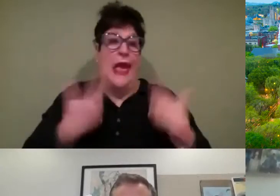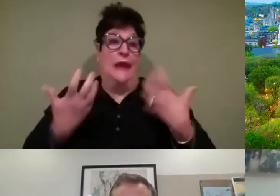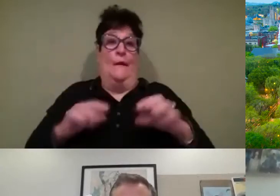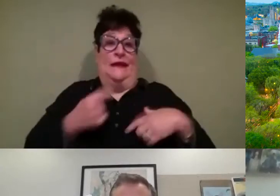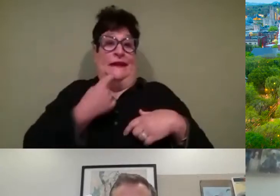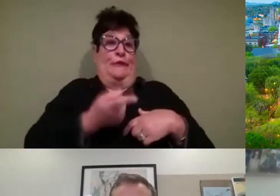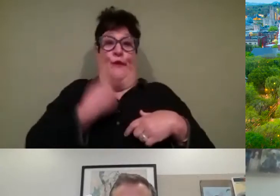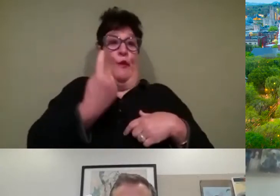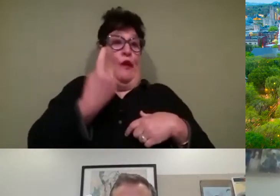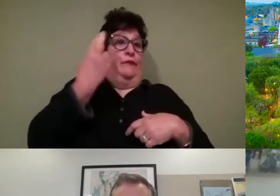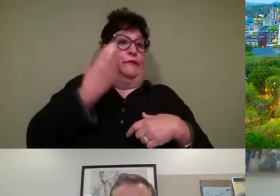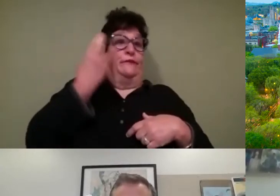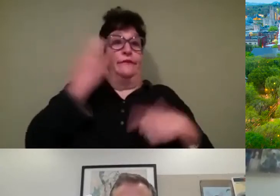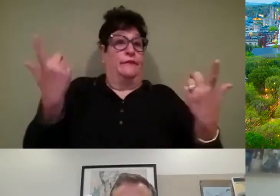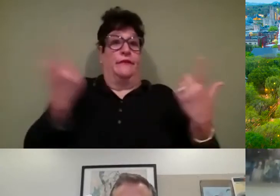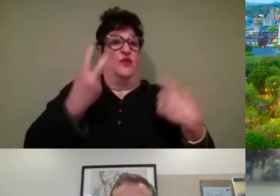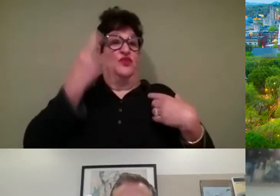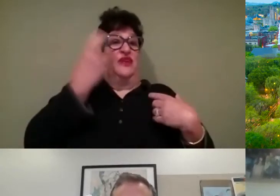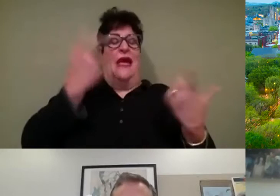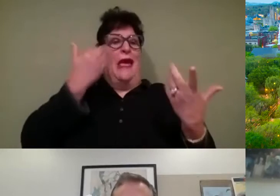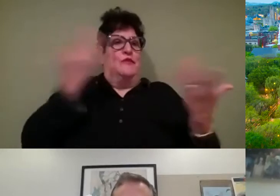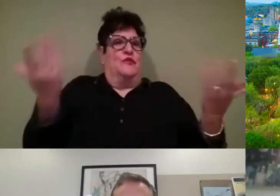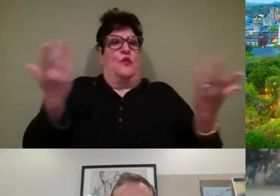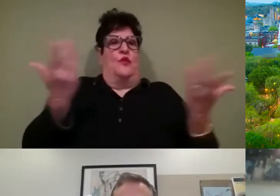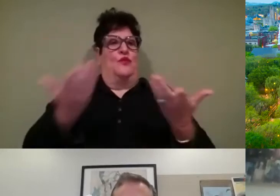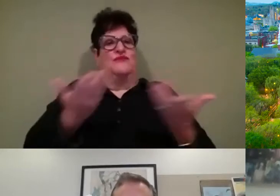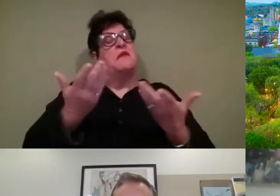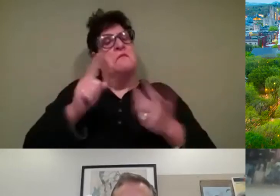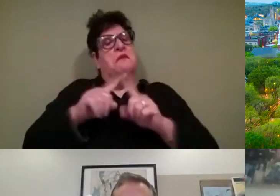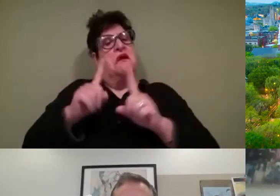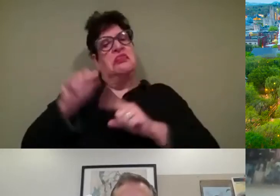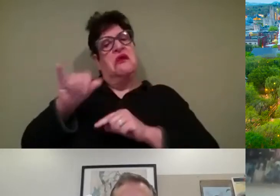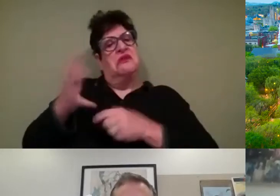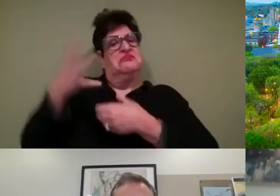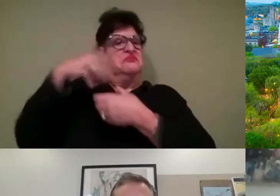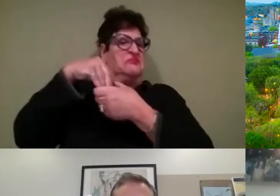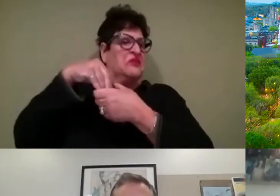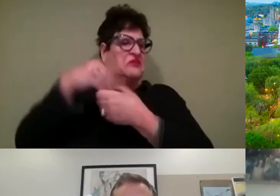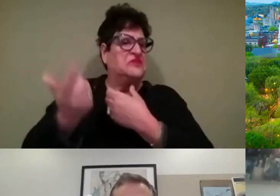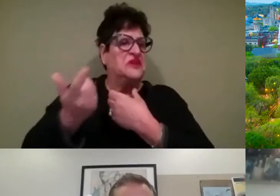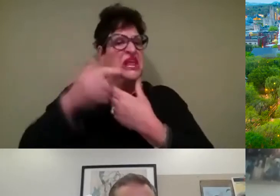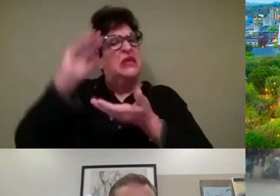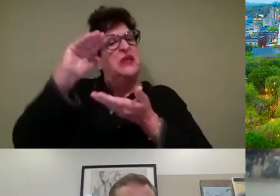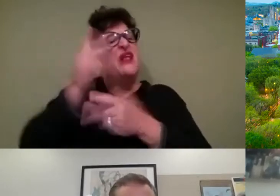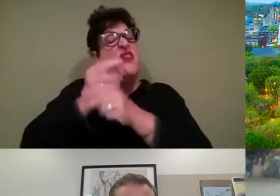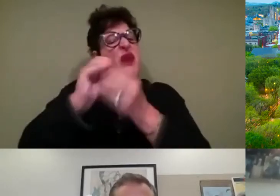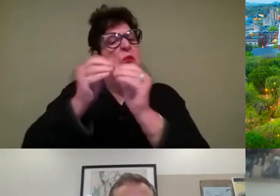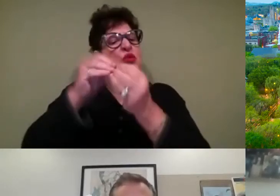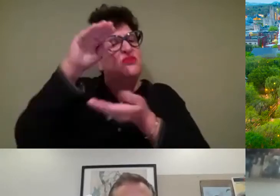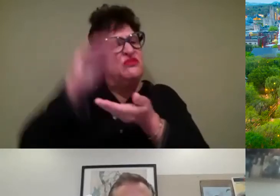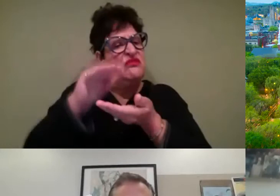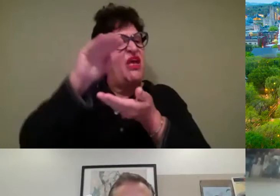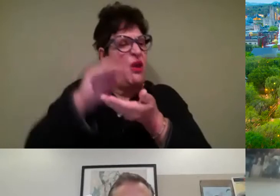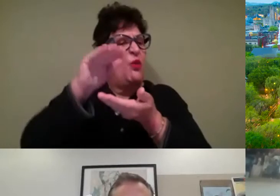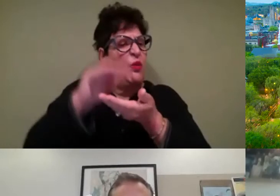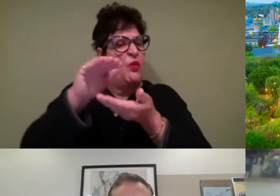to that being a major contributing factor, but definitely played a role. Thank you, guys. I really appreciate it. You're welcome. And